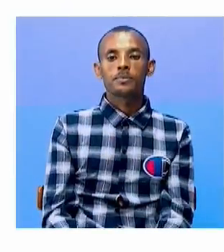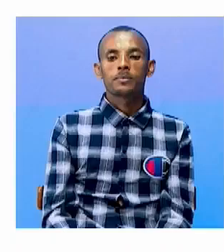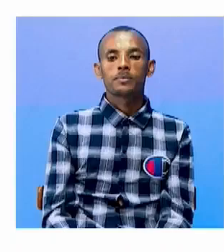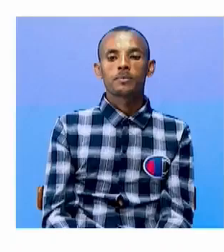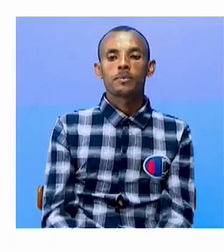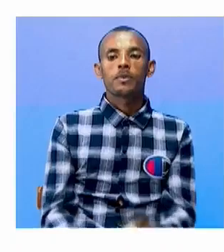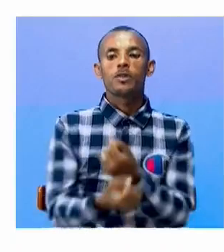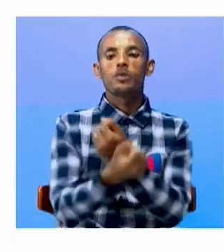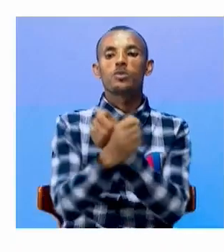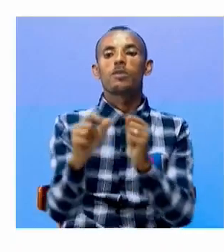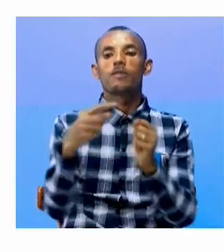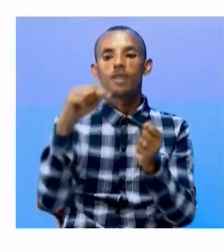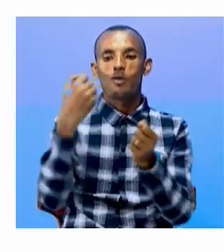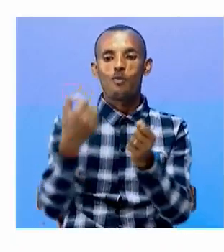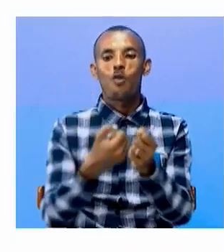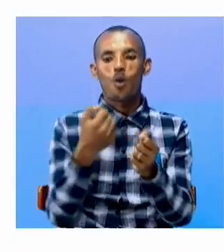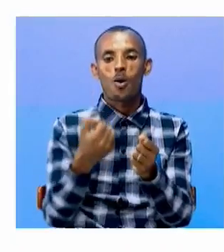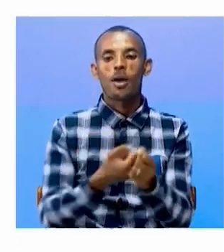solve the following